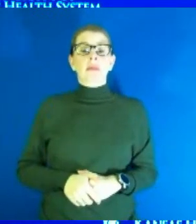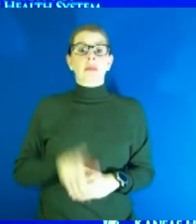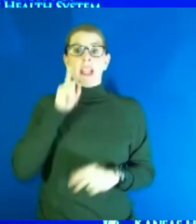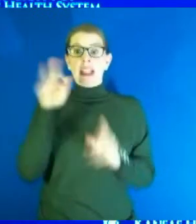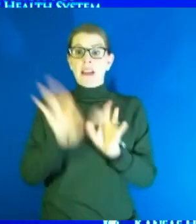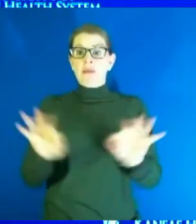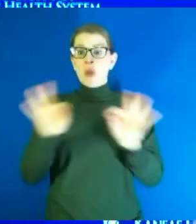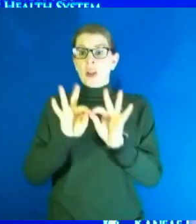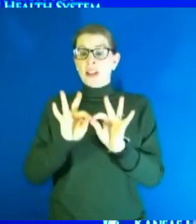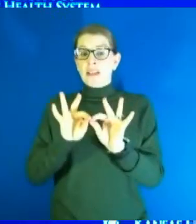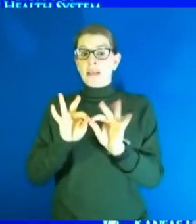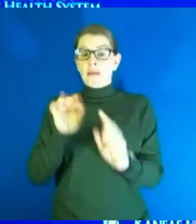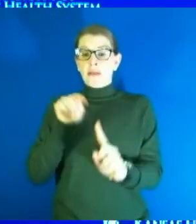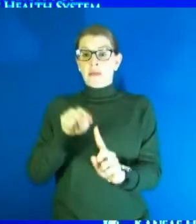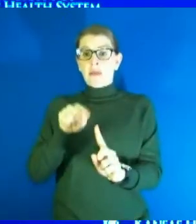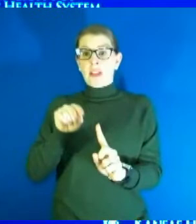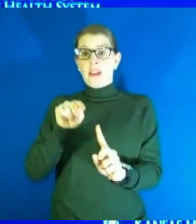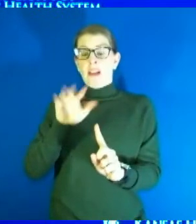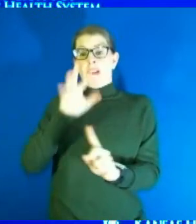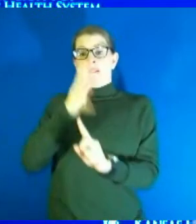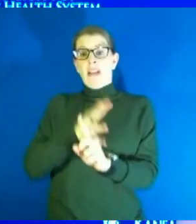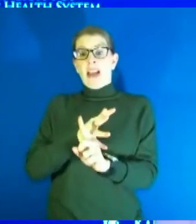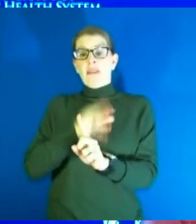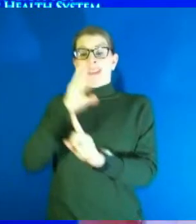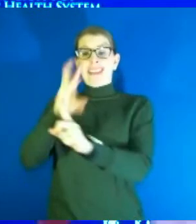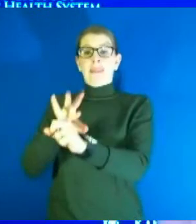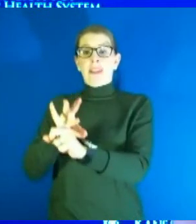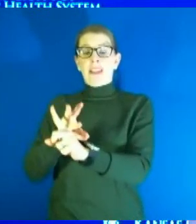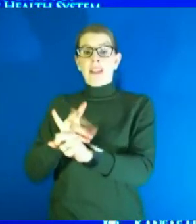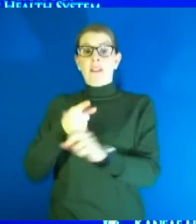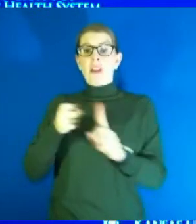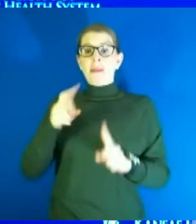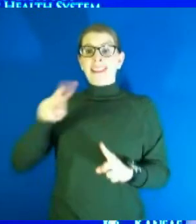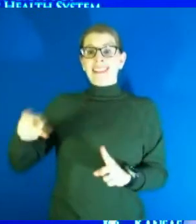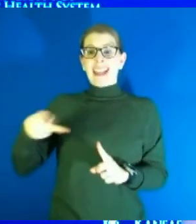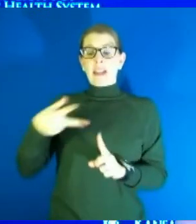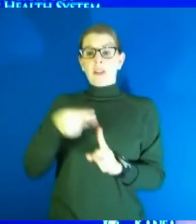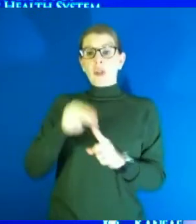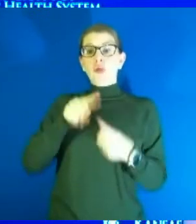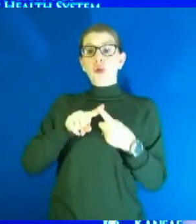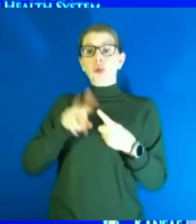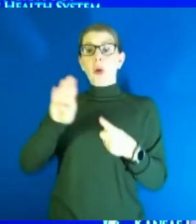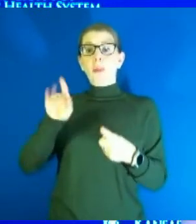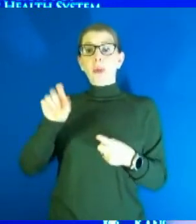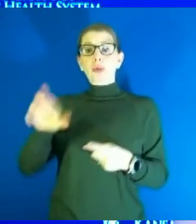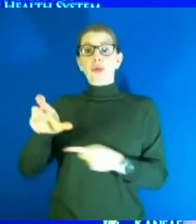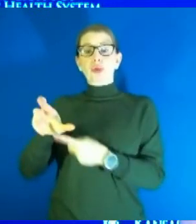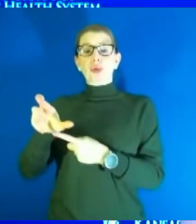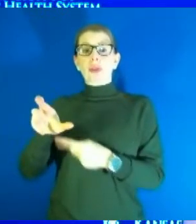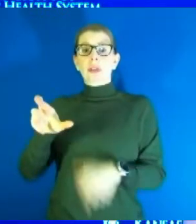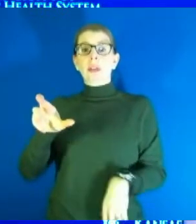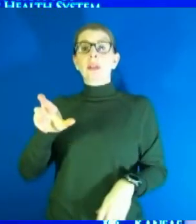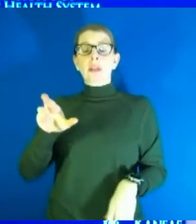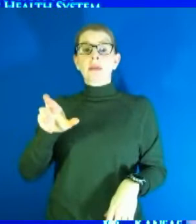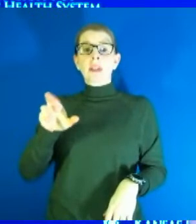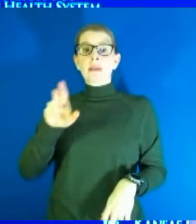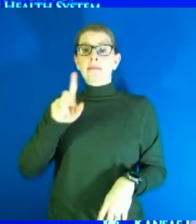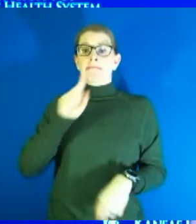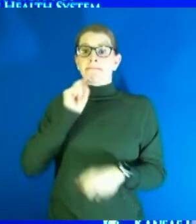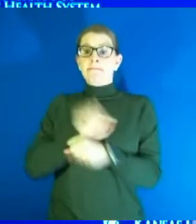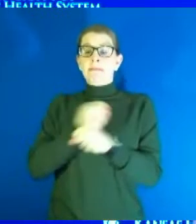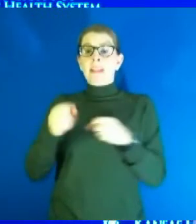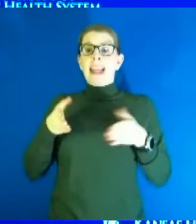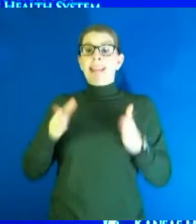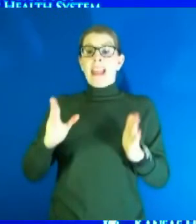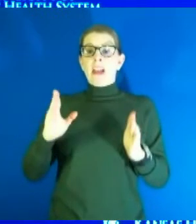that is that 5 or 6 months from that second dose to that booster dose. That is what really allows your immune system